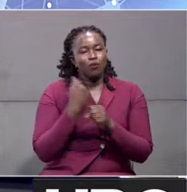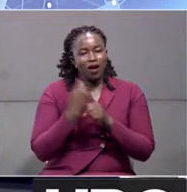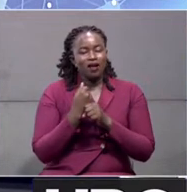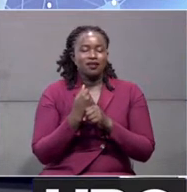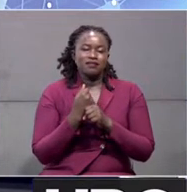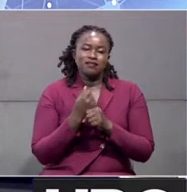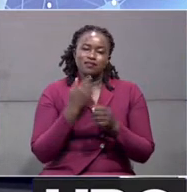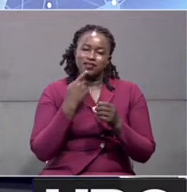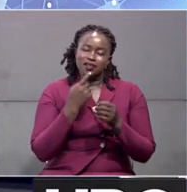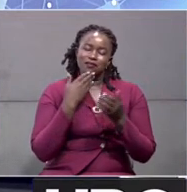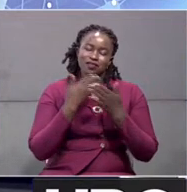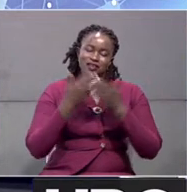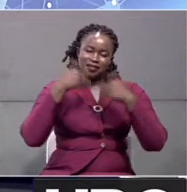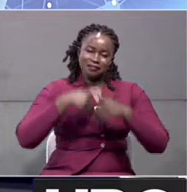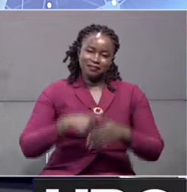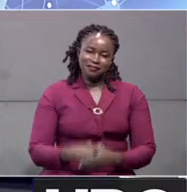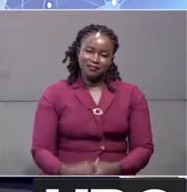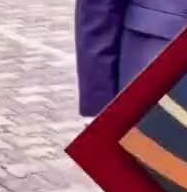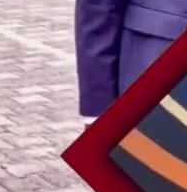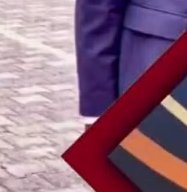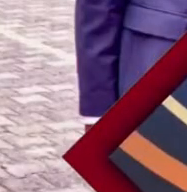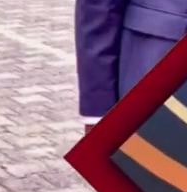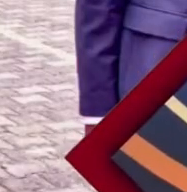screen, we wish you a good night.